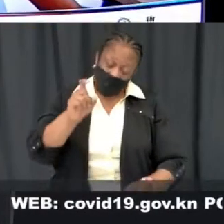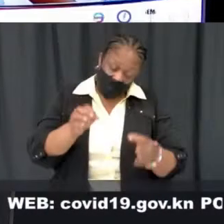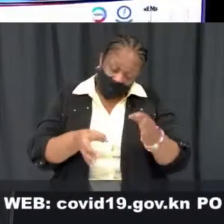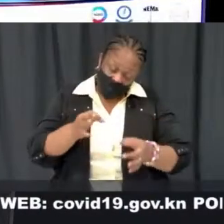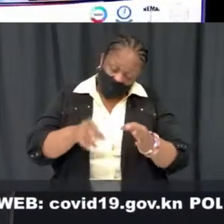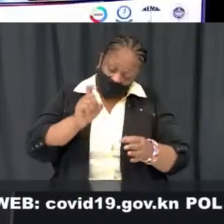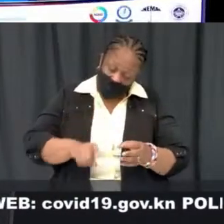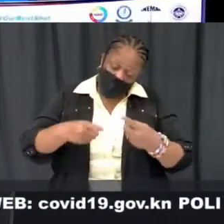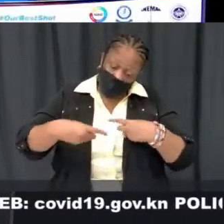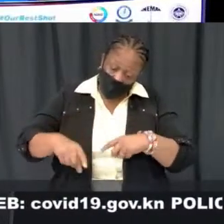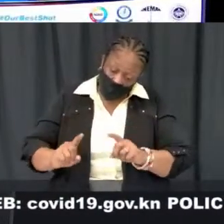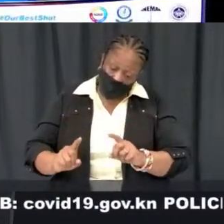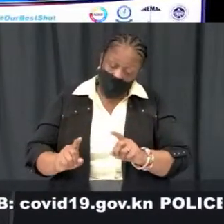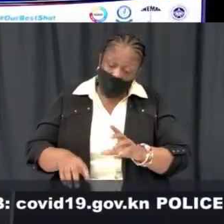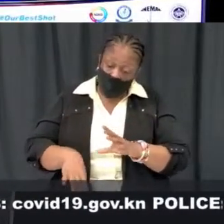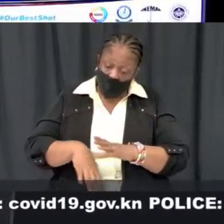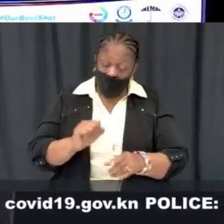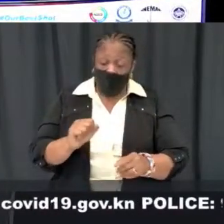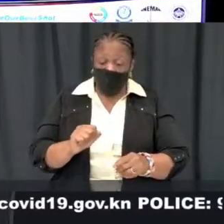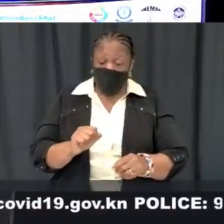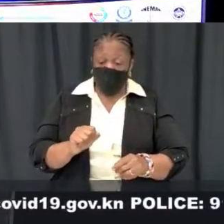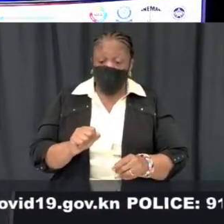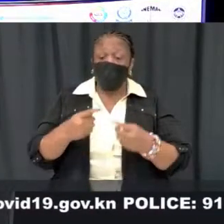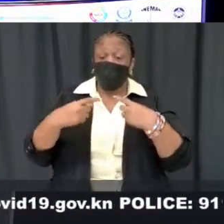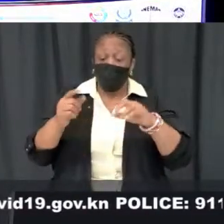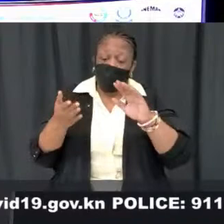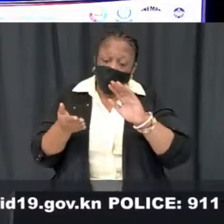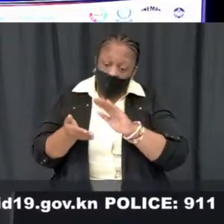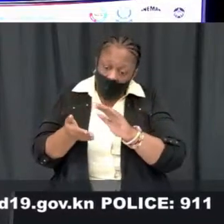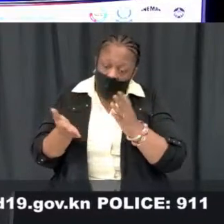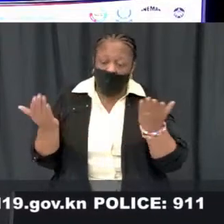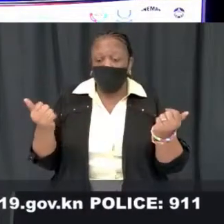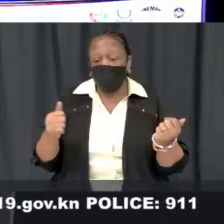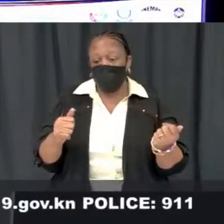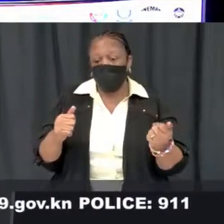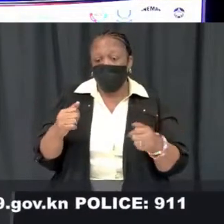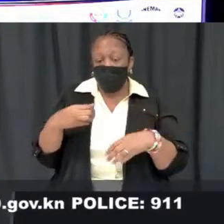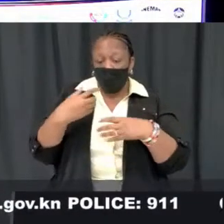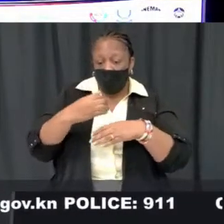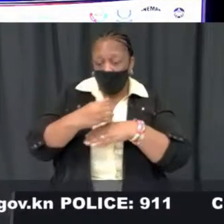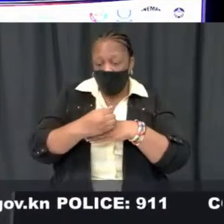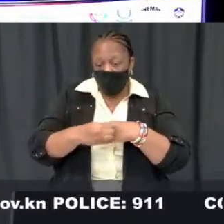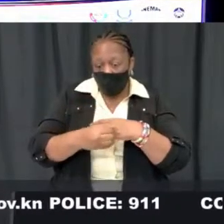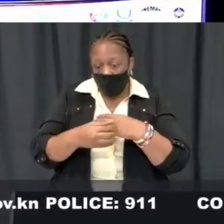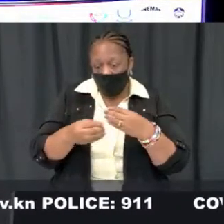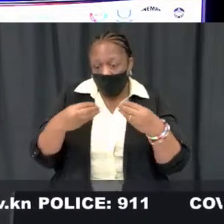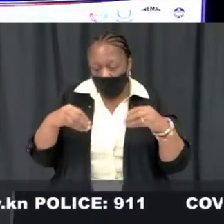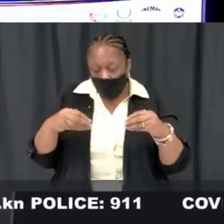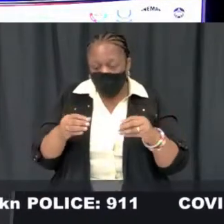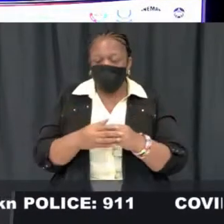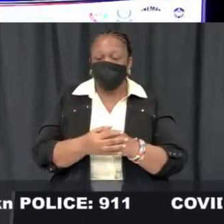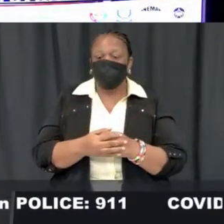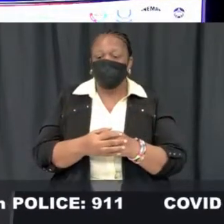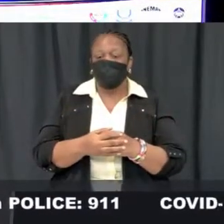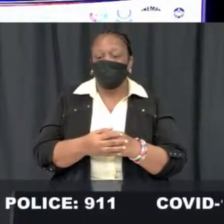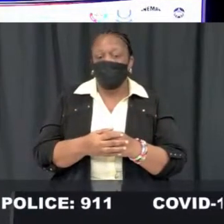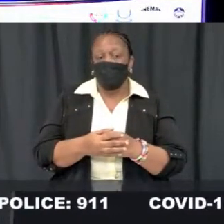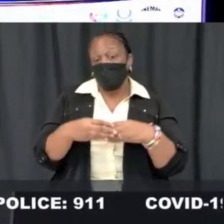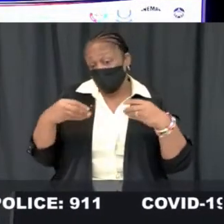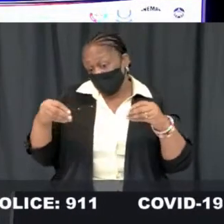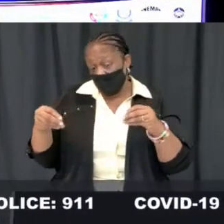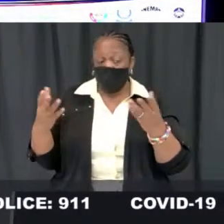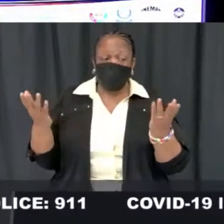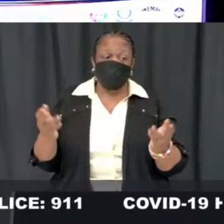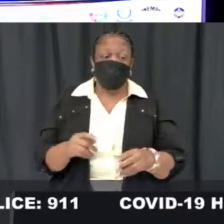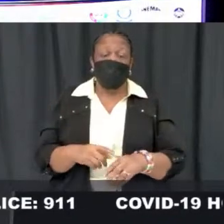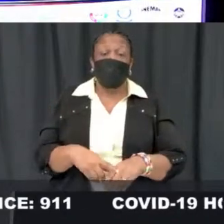We continue to see too many persons outside of their homes without the requisite authorization. This is one of the fuel for